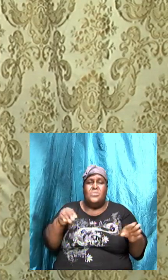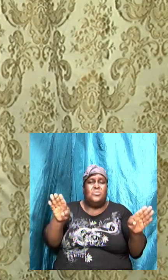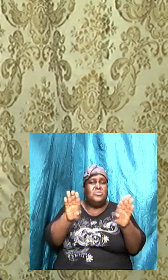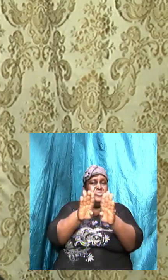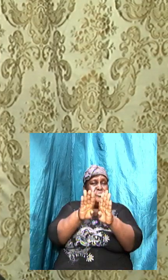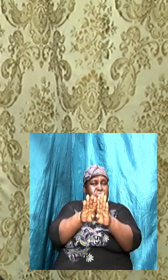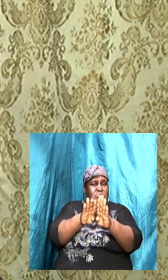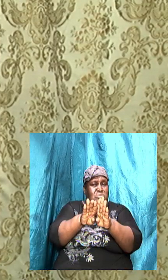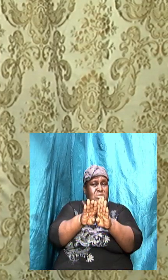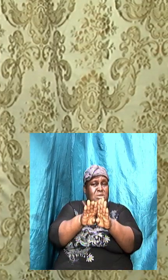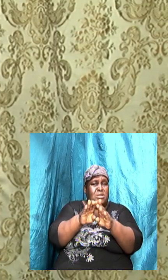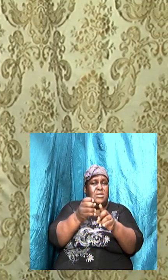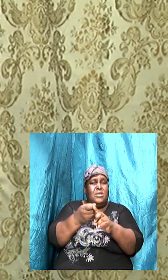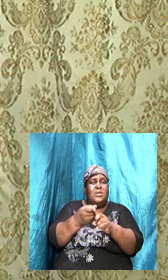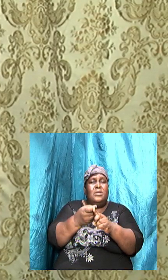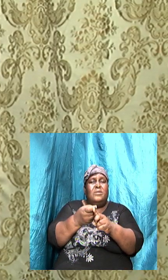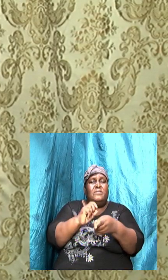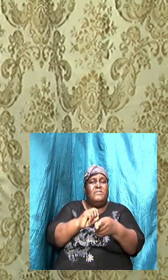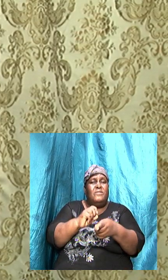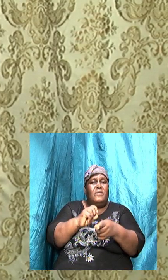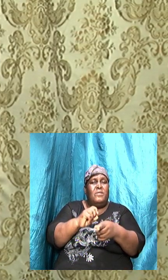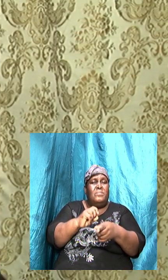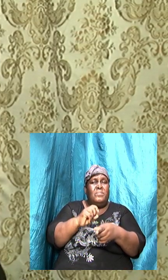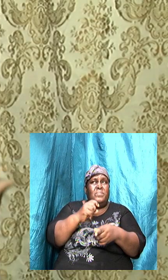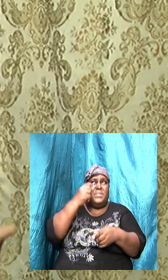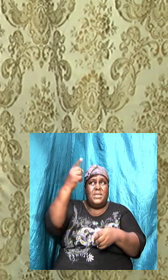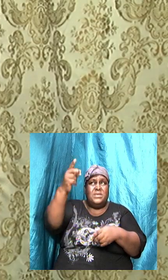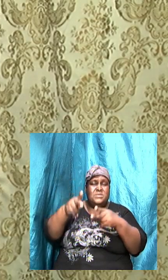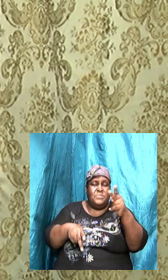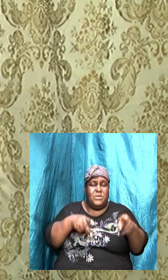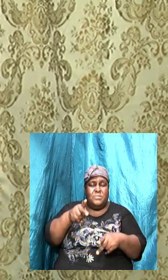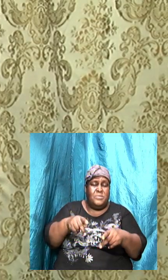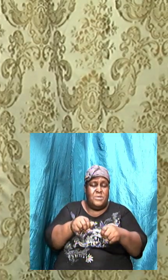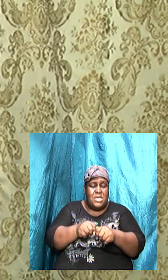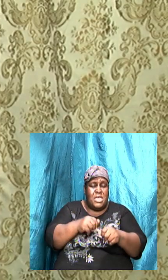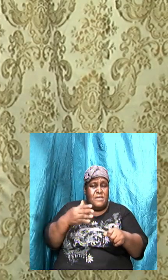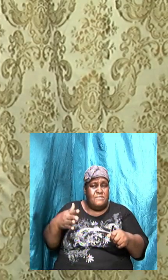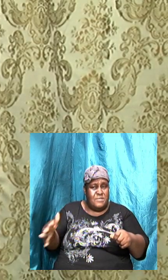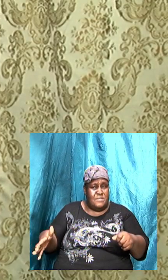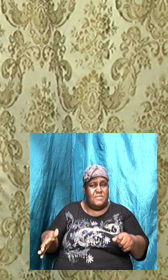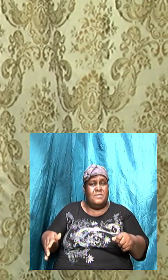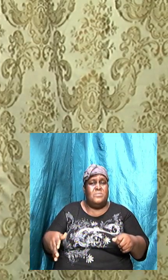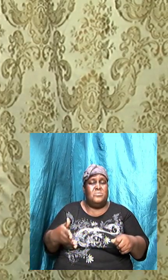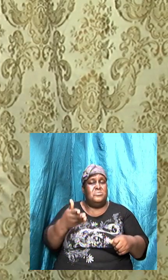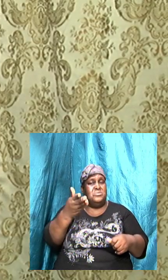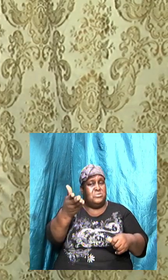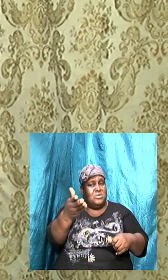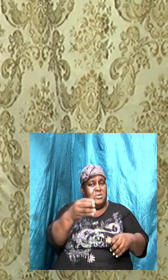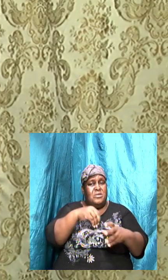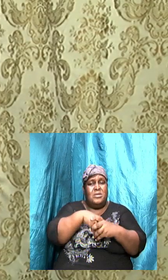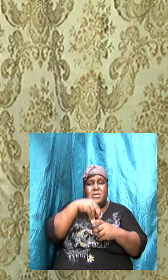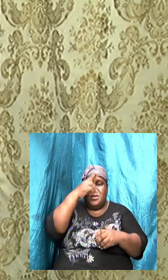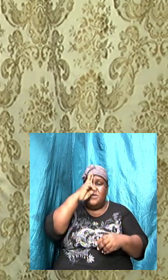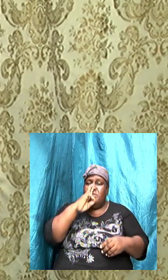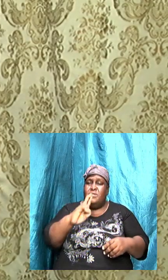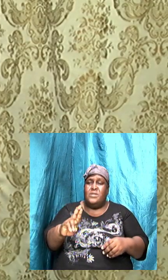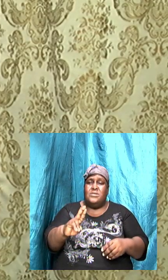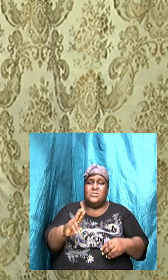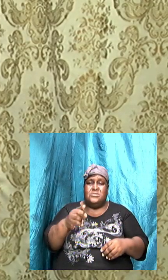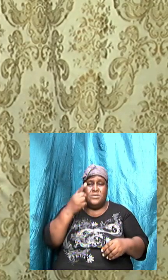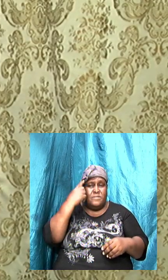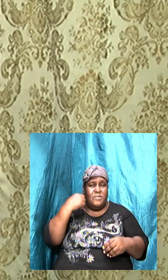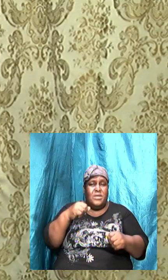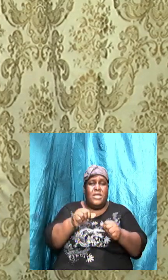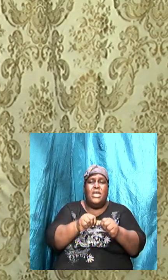But everything was there to be opened up, to be unveiled, so that we might be clear on some